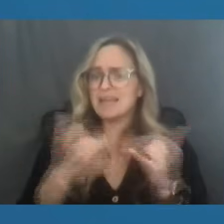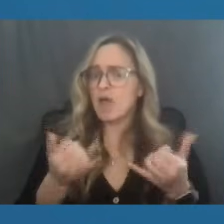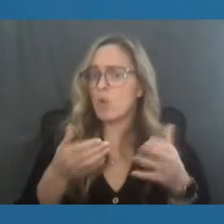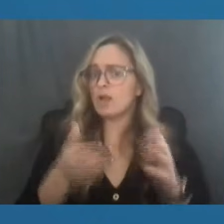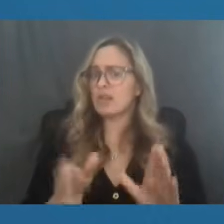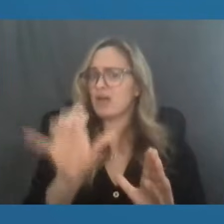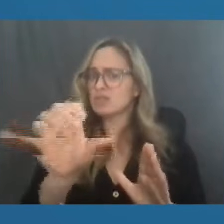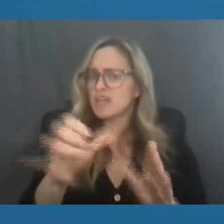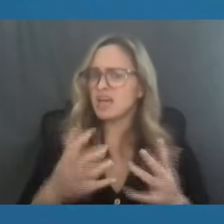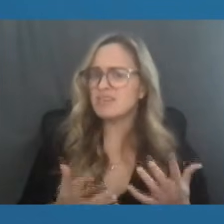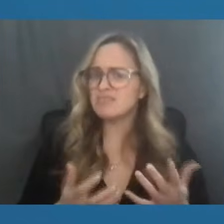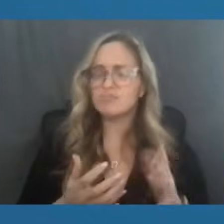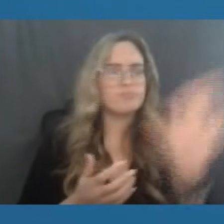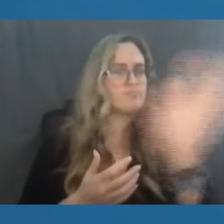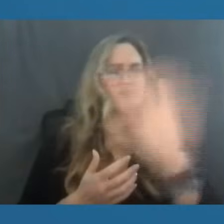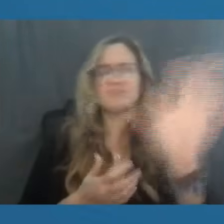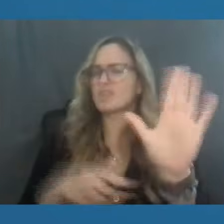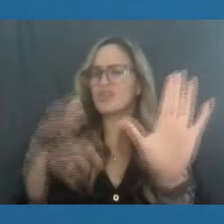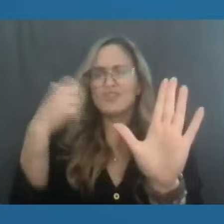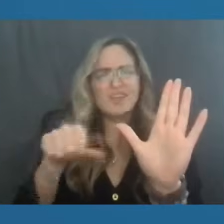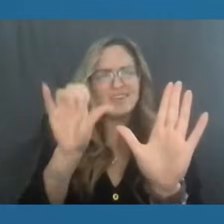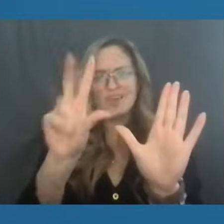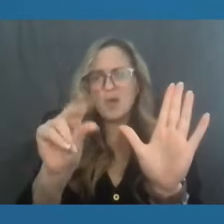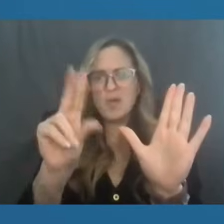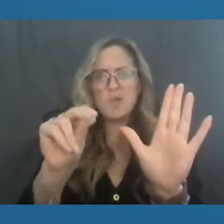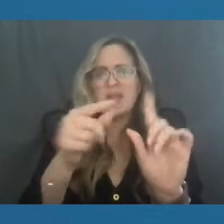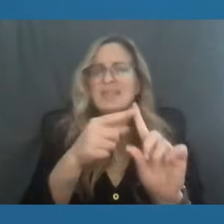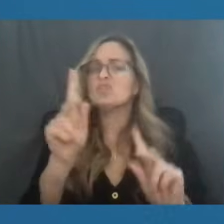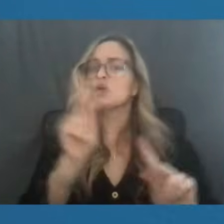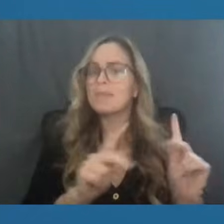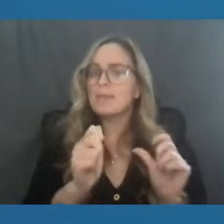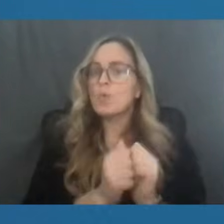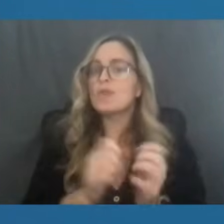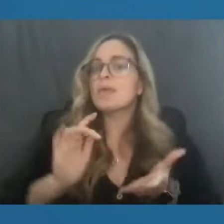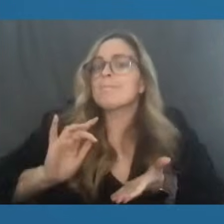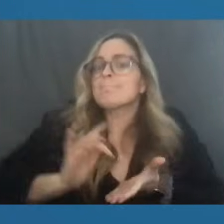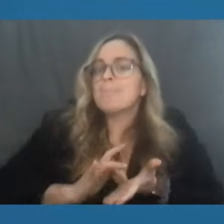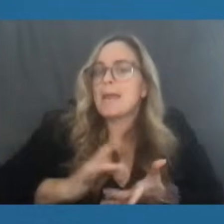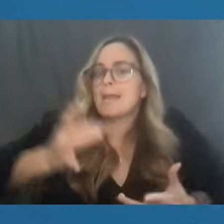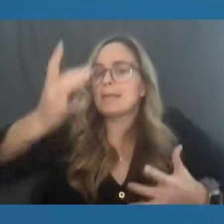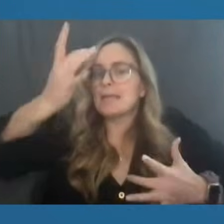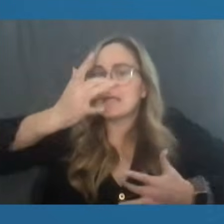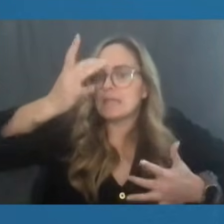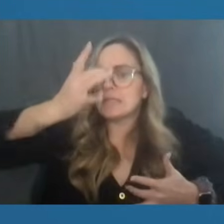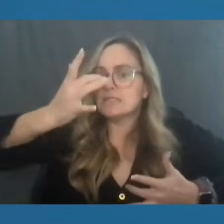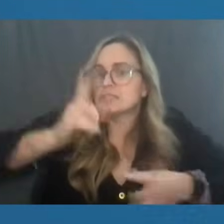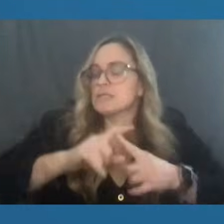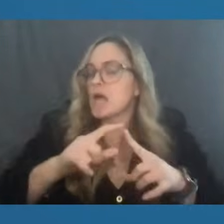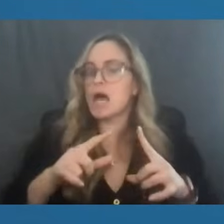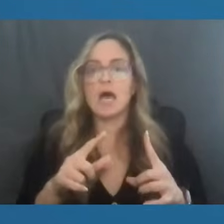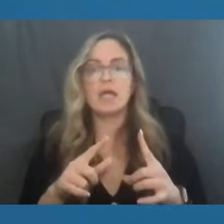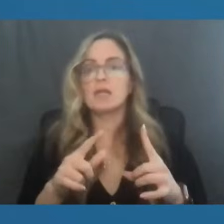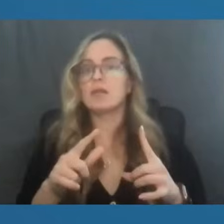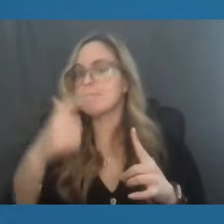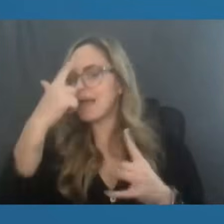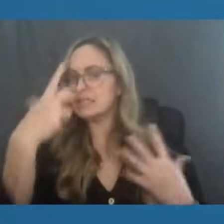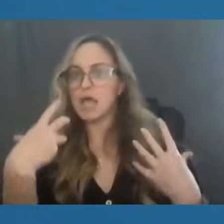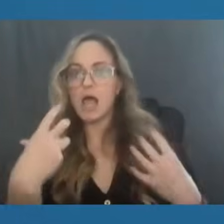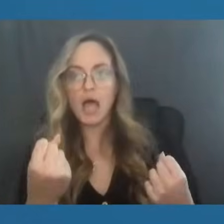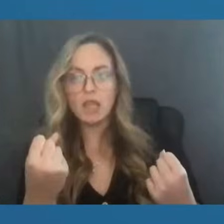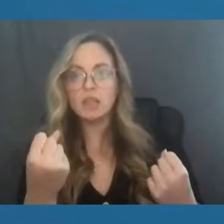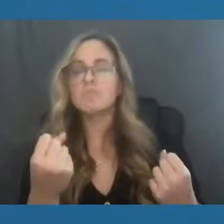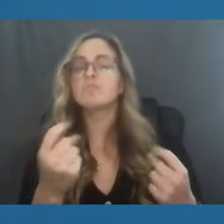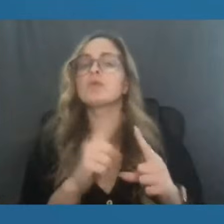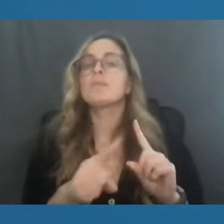certain situations. I reject the notion of that, because these are people with medical illnesses that a doctor says, you have